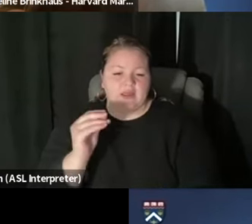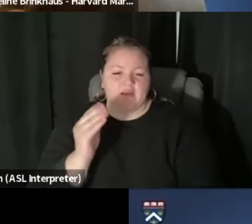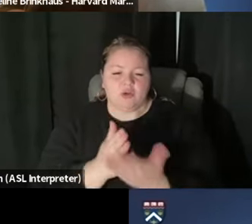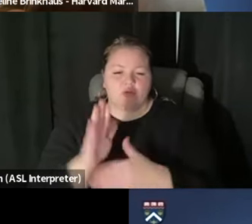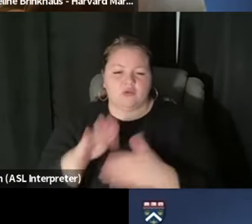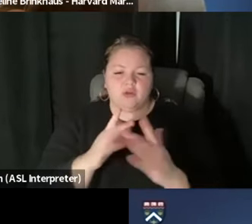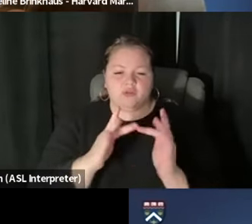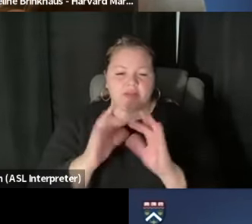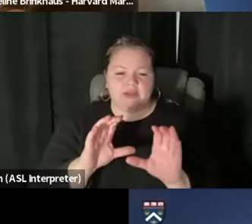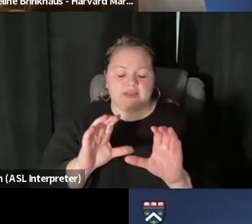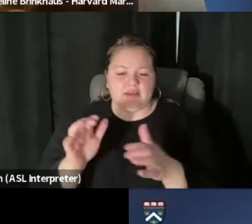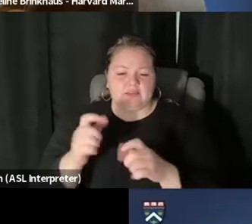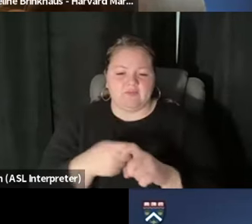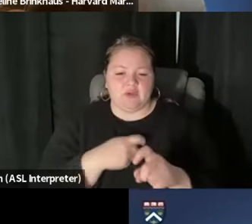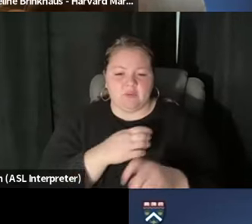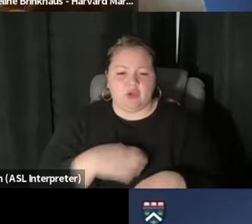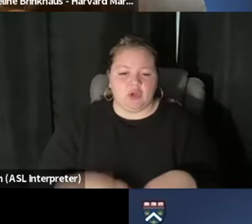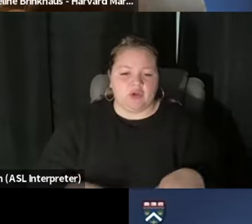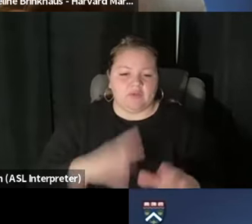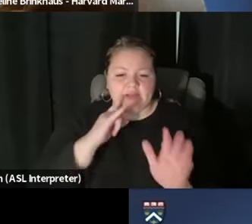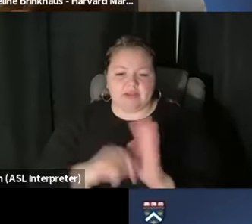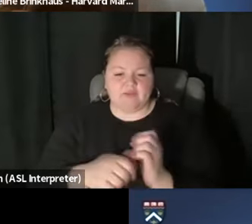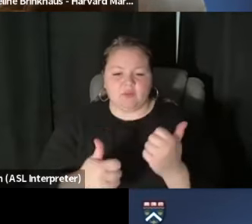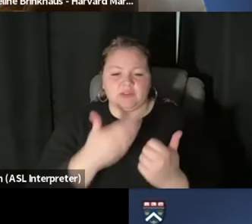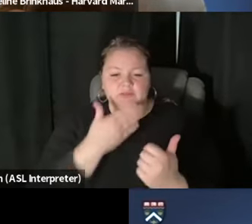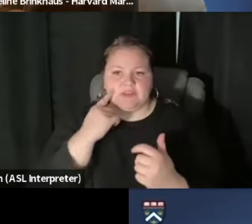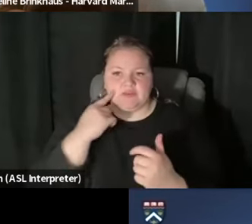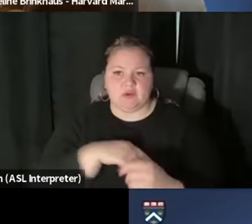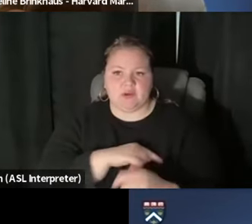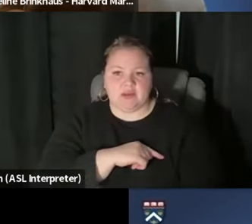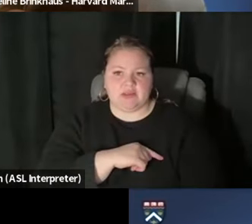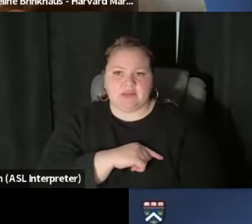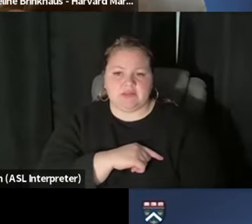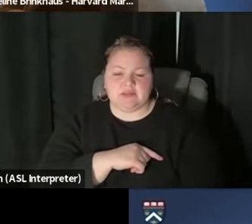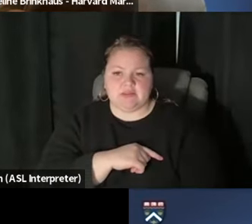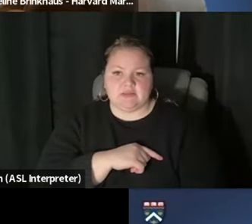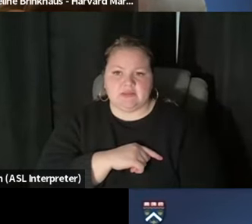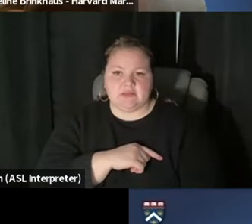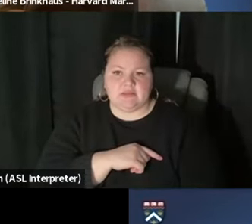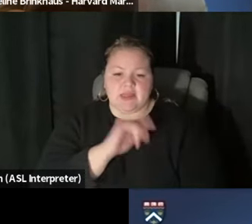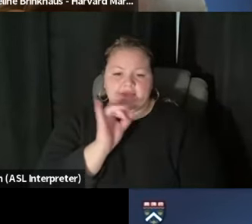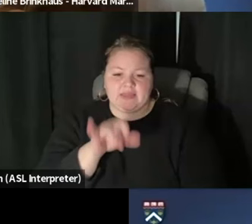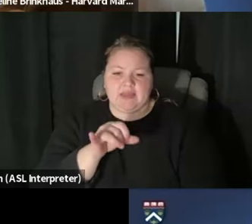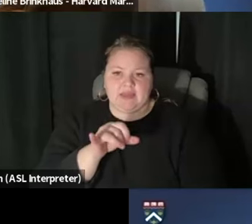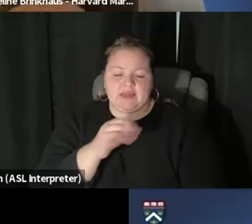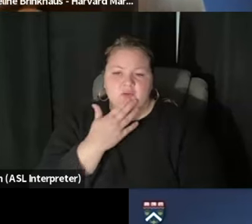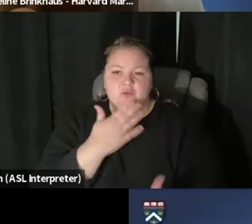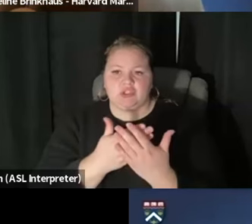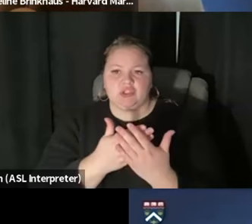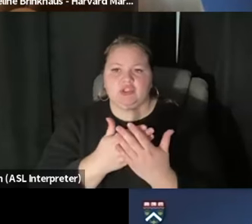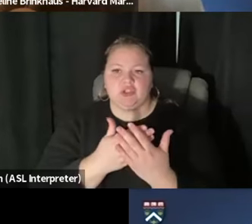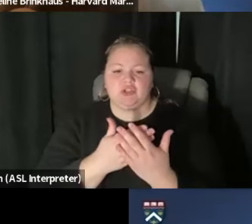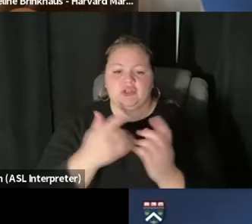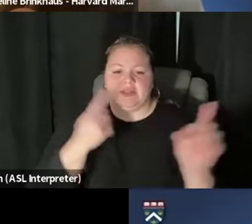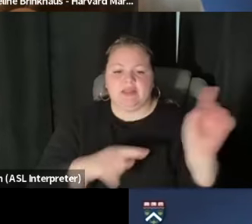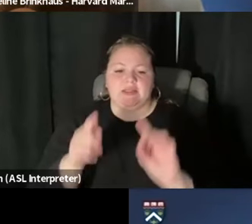identify which course is good for me, good for us. And by that way, it was kind of good collaboration, even choosing